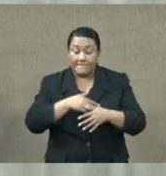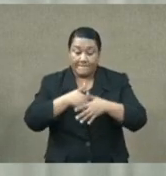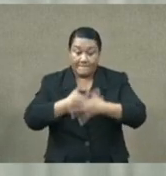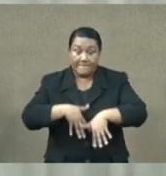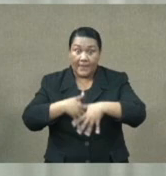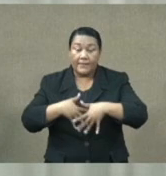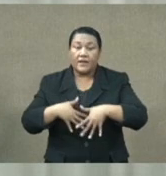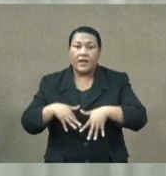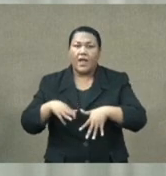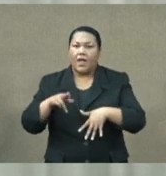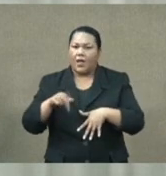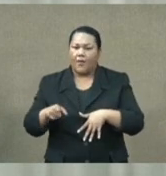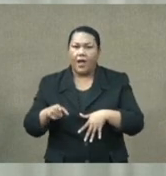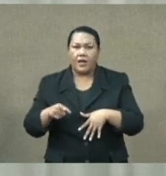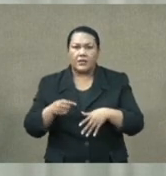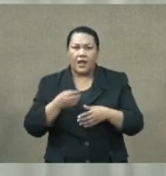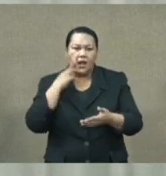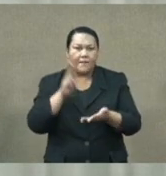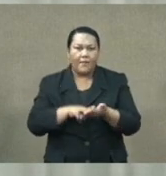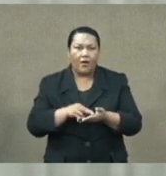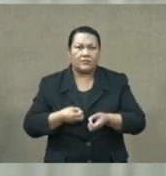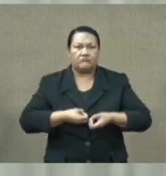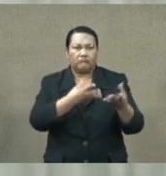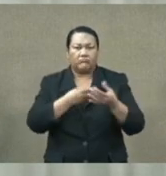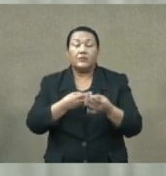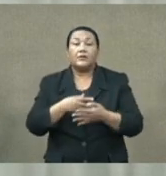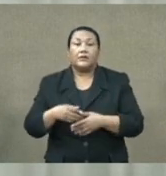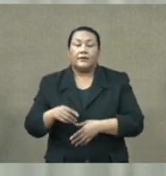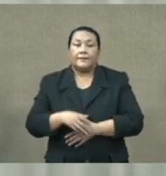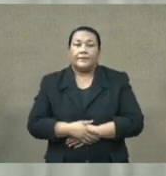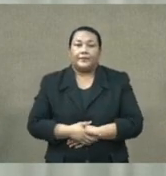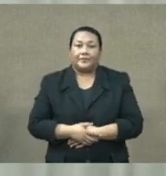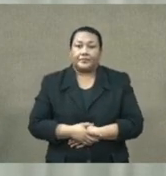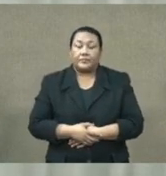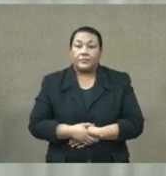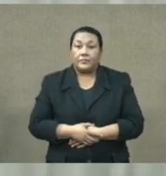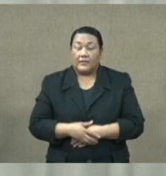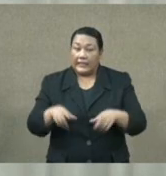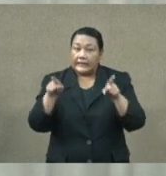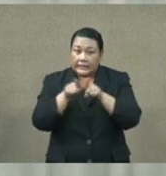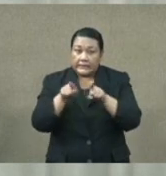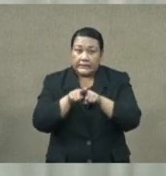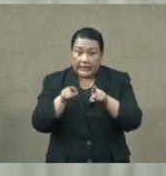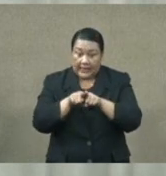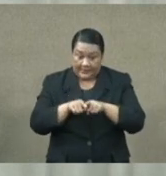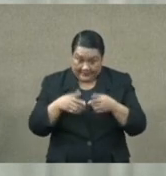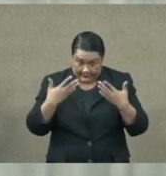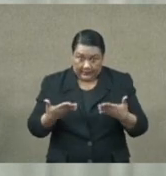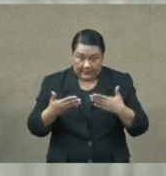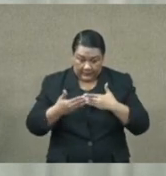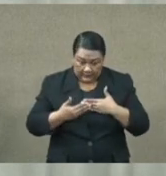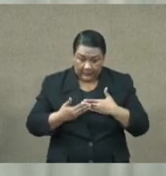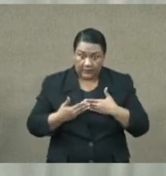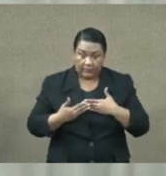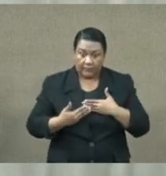prevailed. They were not buying into their fear-mongering tactics. It's the same this time around.